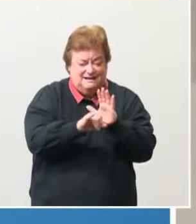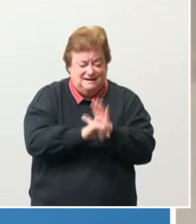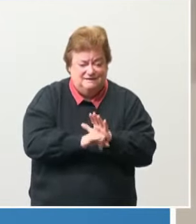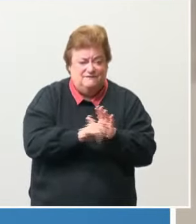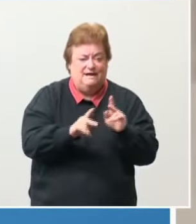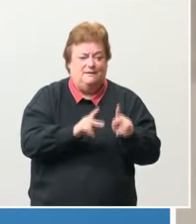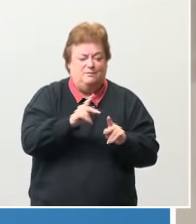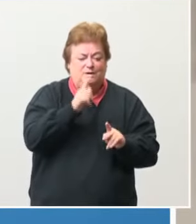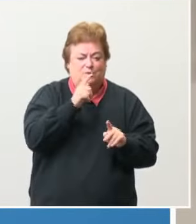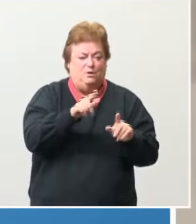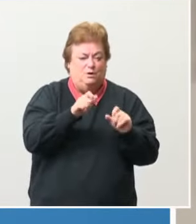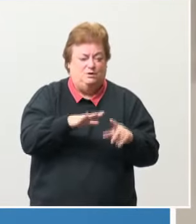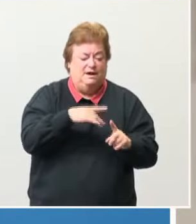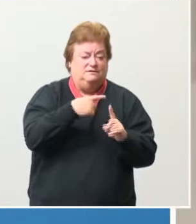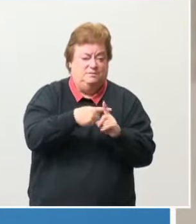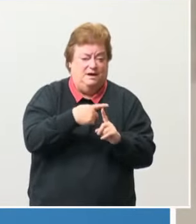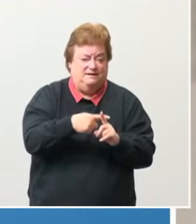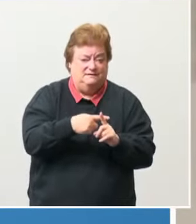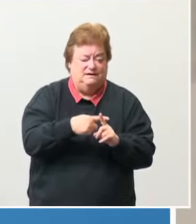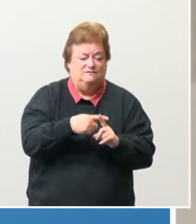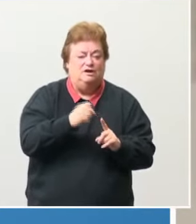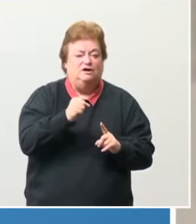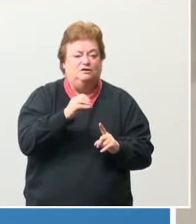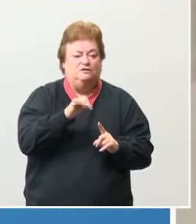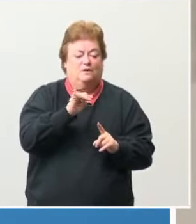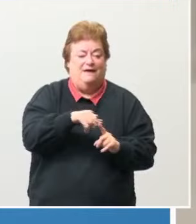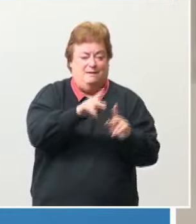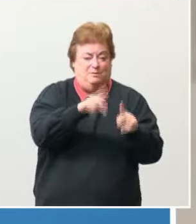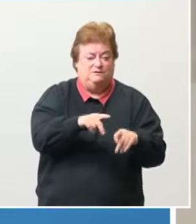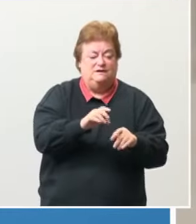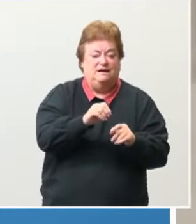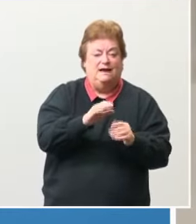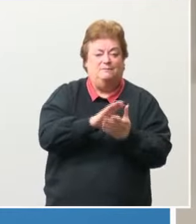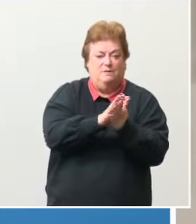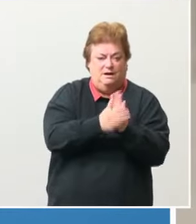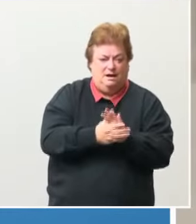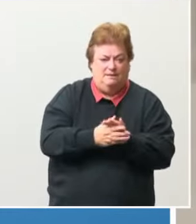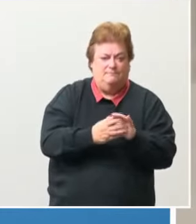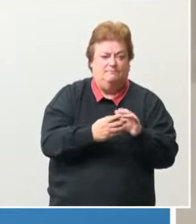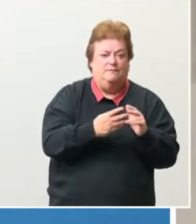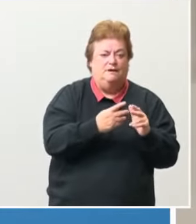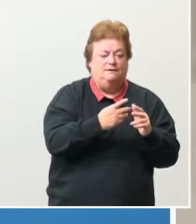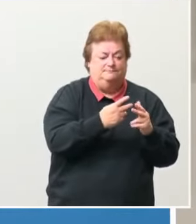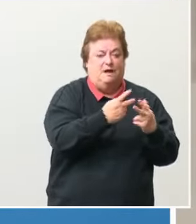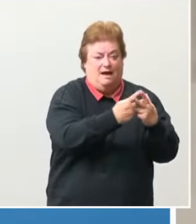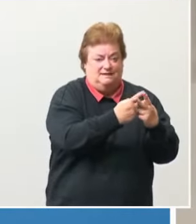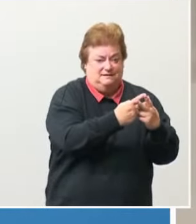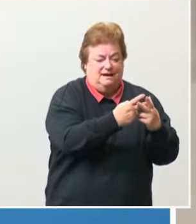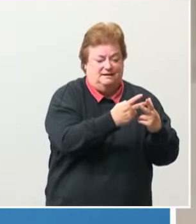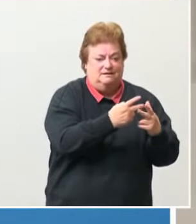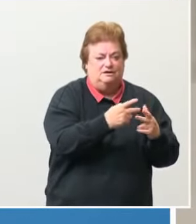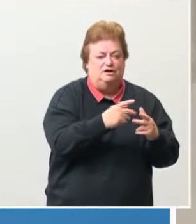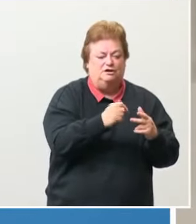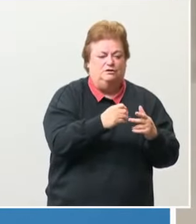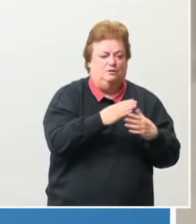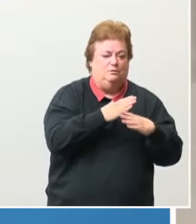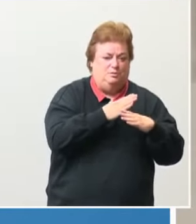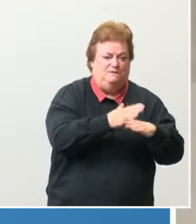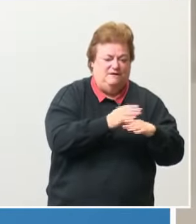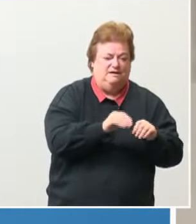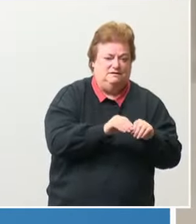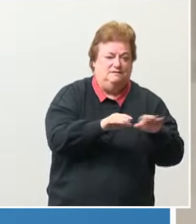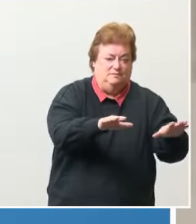individuals that are positive for COVID so that they can isolate themselves from other and prevent continuing to spread